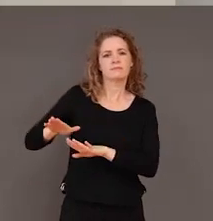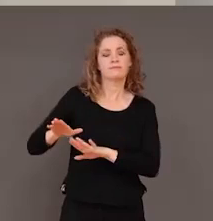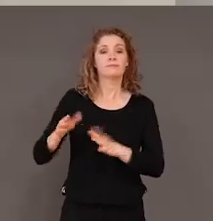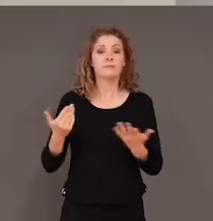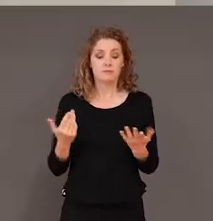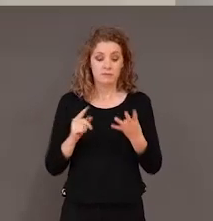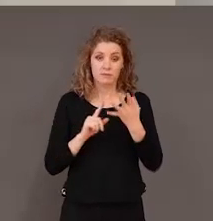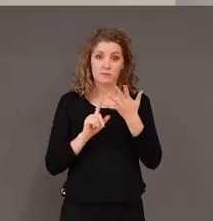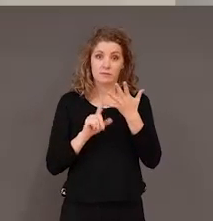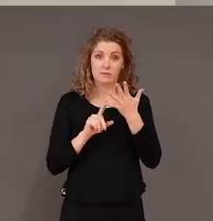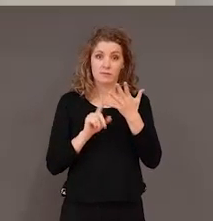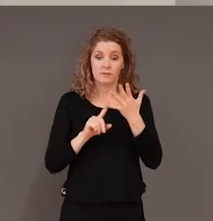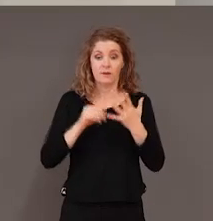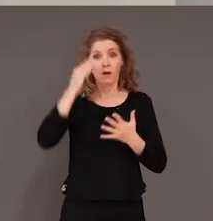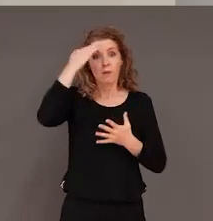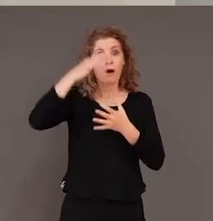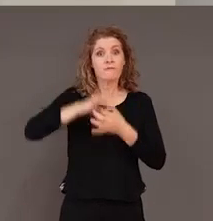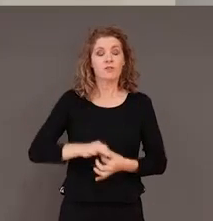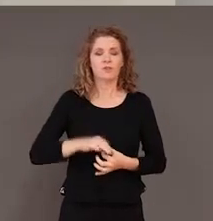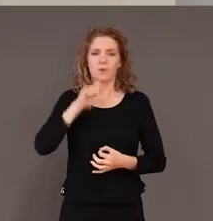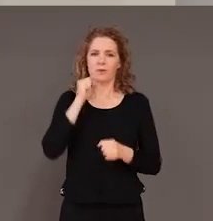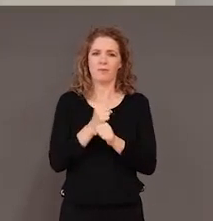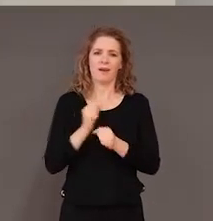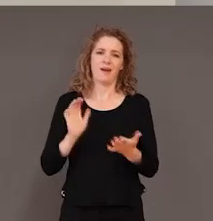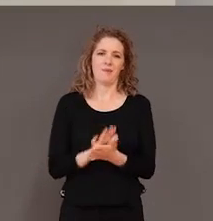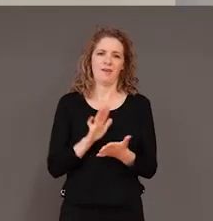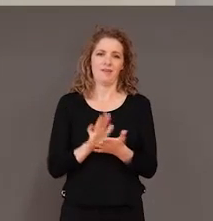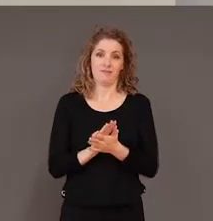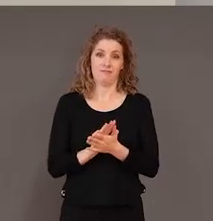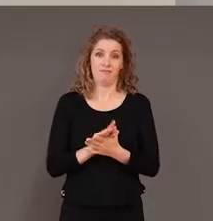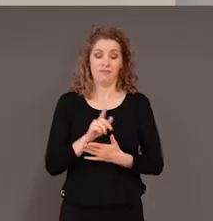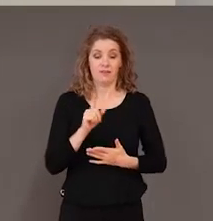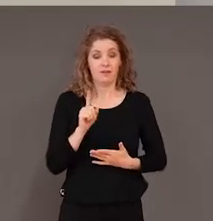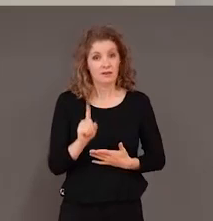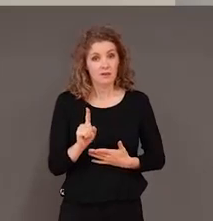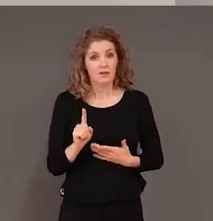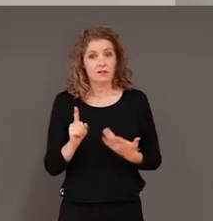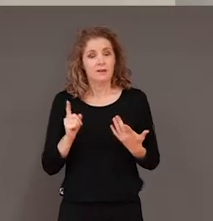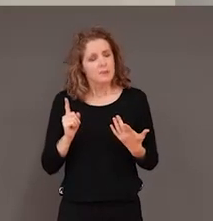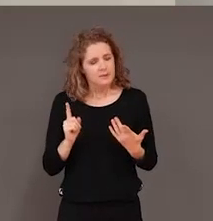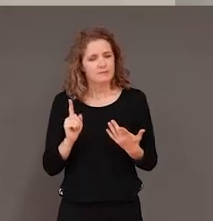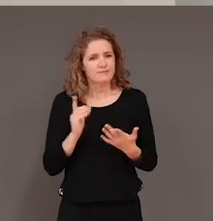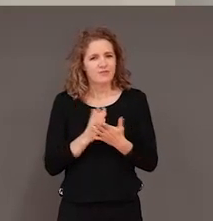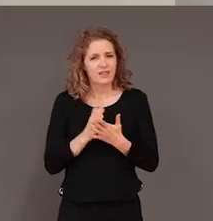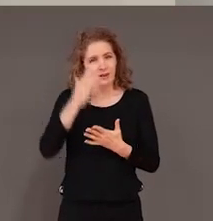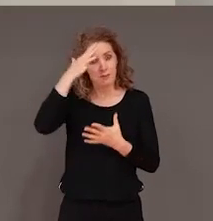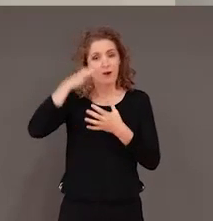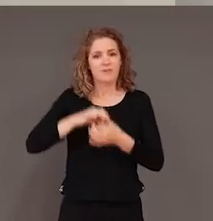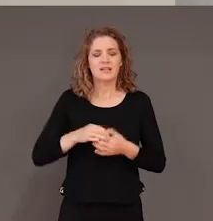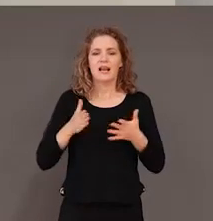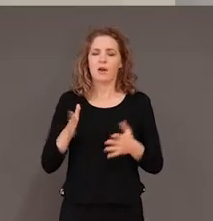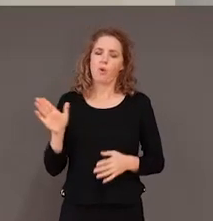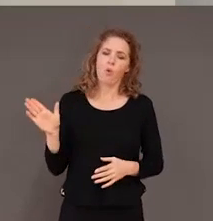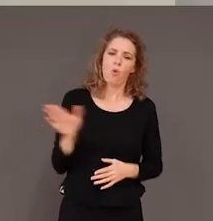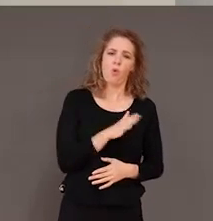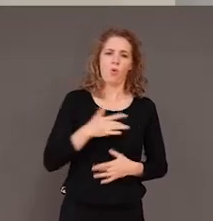Fifthly, mindfulness will make us happy. If we lead a full life, we'll experience the full range of emotions, and mindfulness allows us to